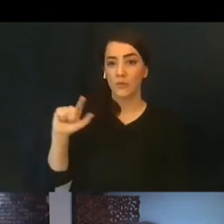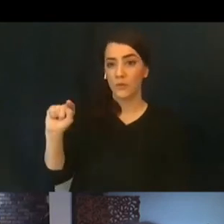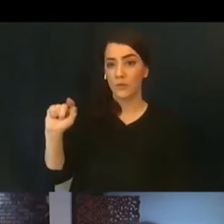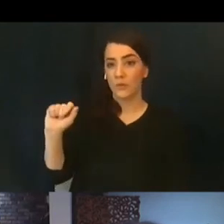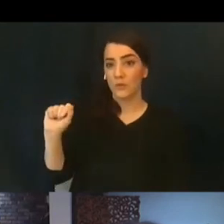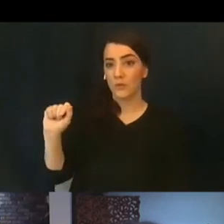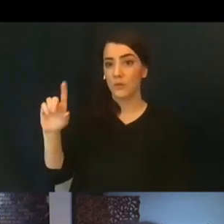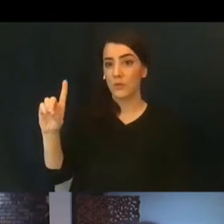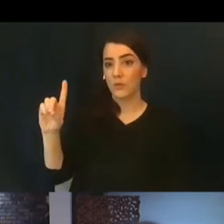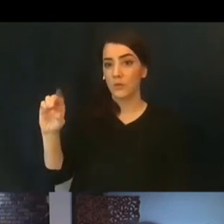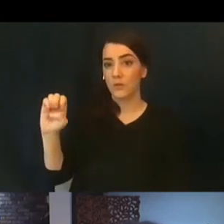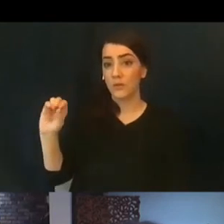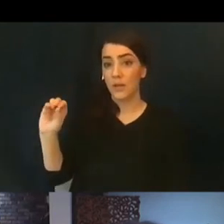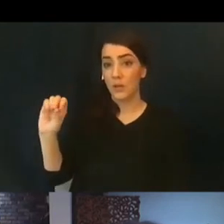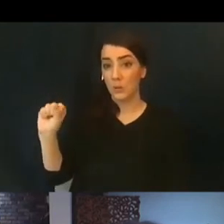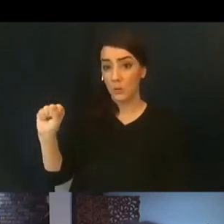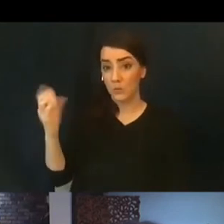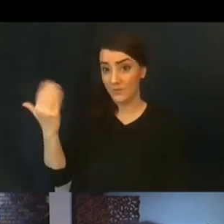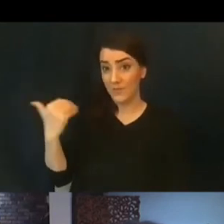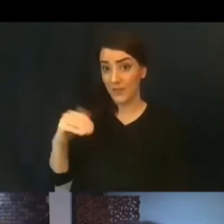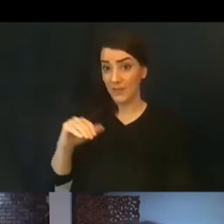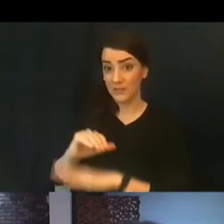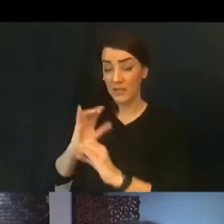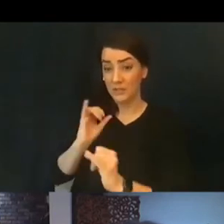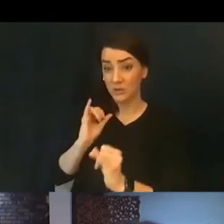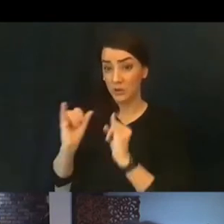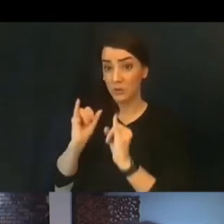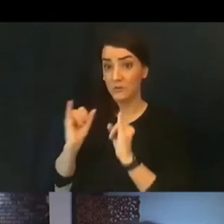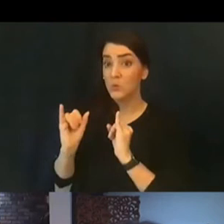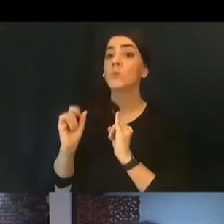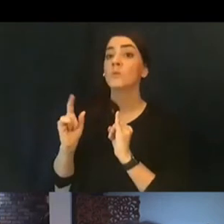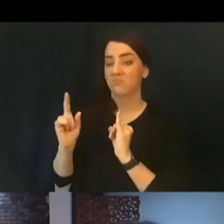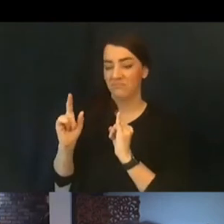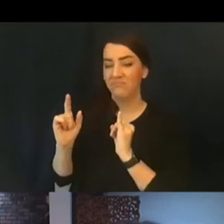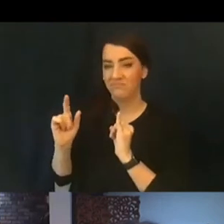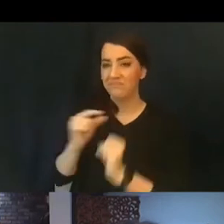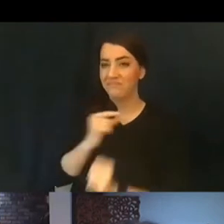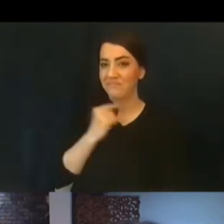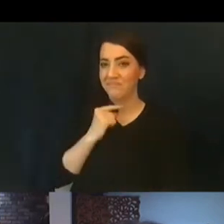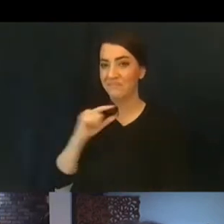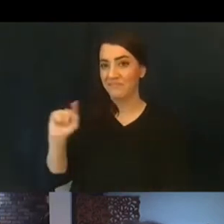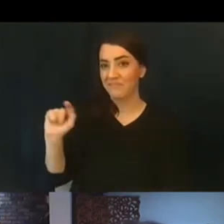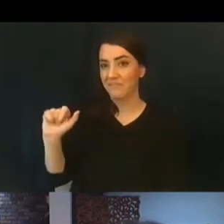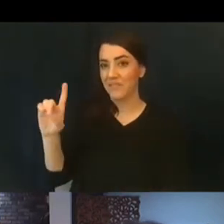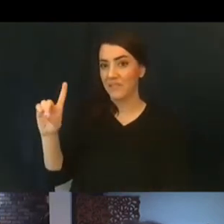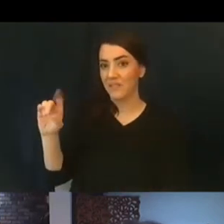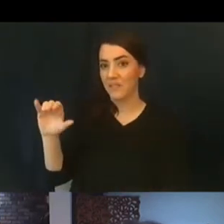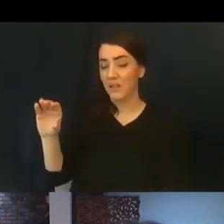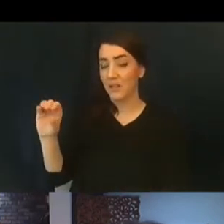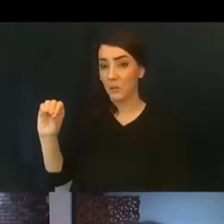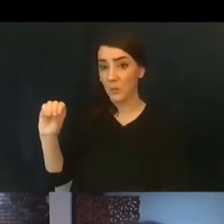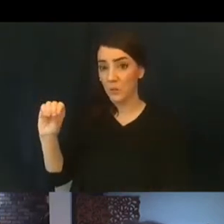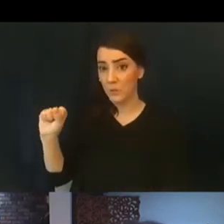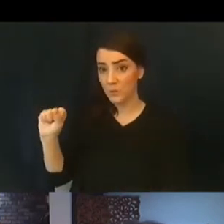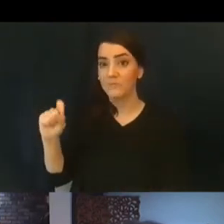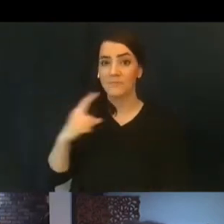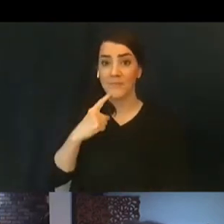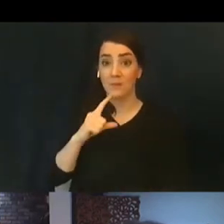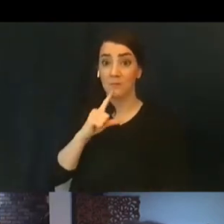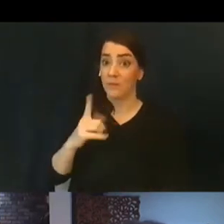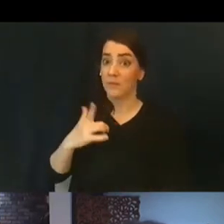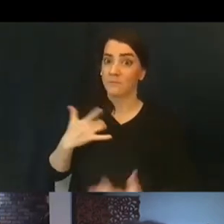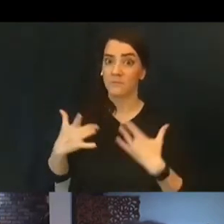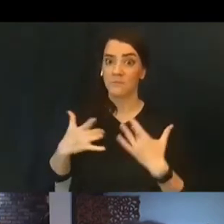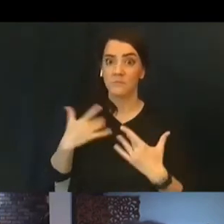and these, um, these connections that we're able to put together, I think, are really exciting. We're actually planning to have the Armenian